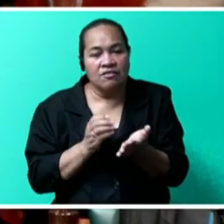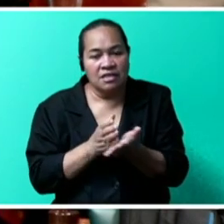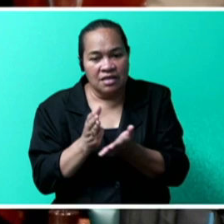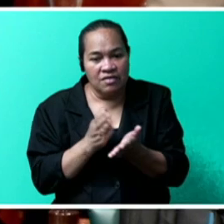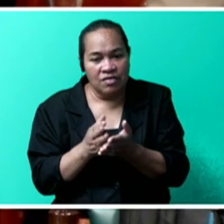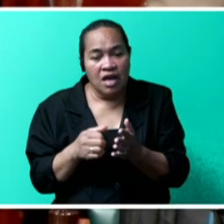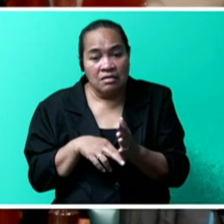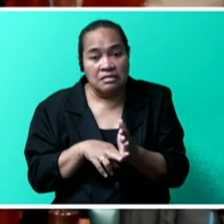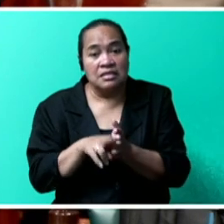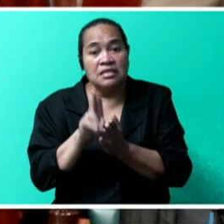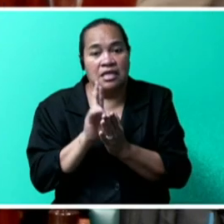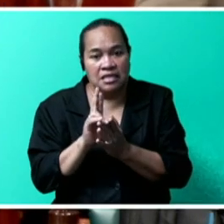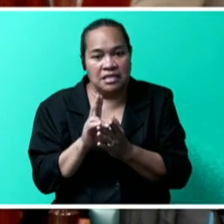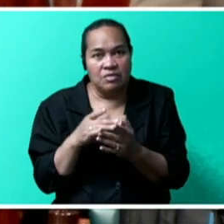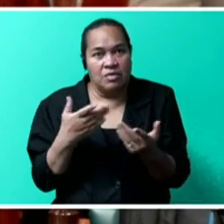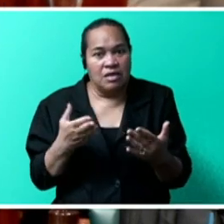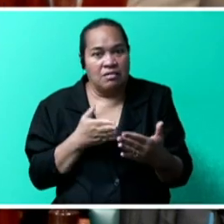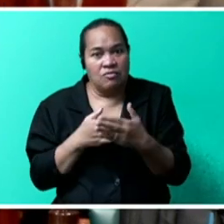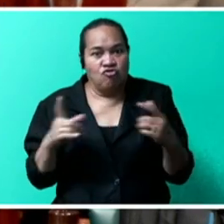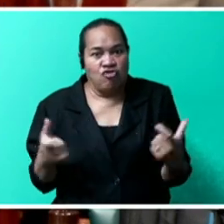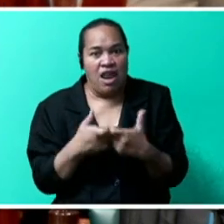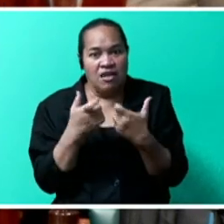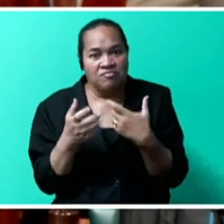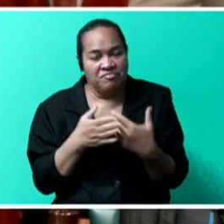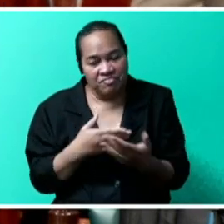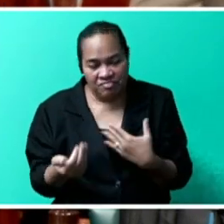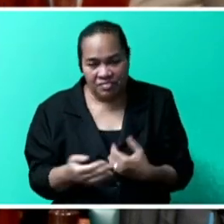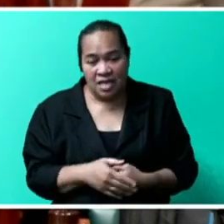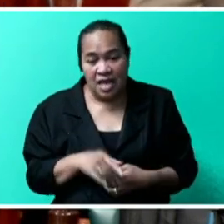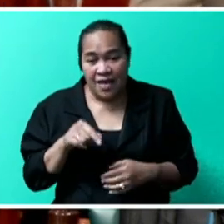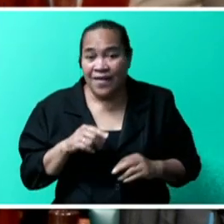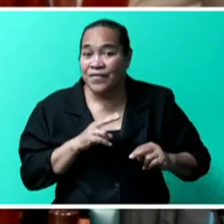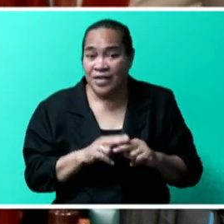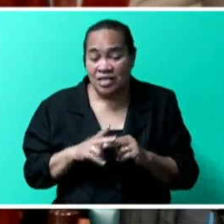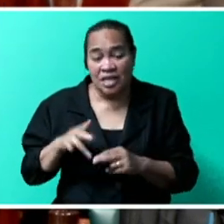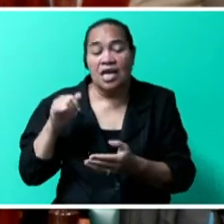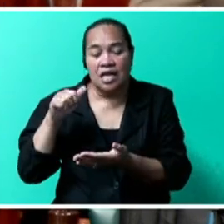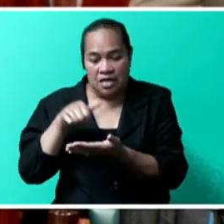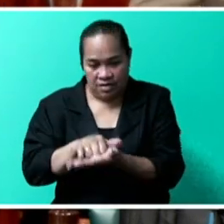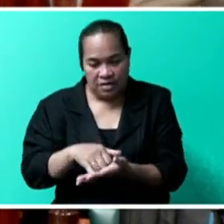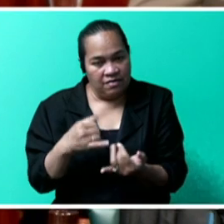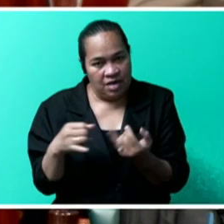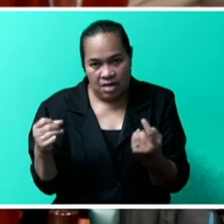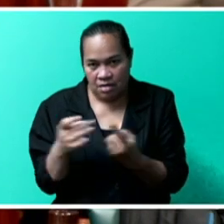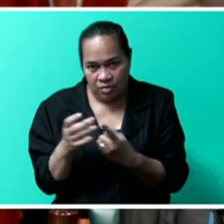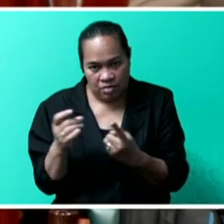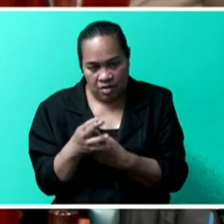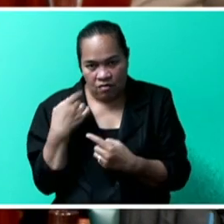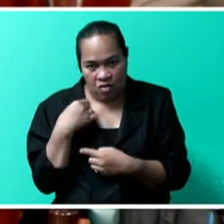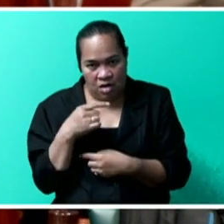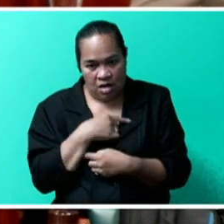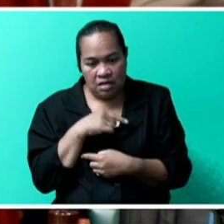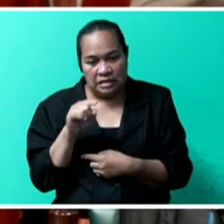in the face of external shocks and climate-related risks. For Fiji, aviation is a strategic necessity that underpins